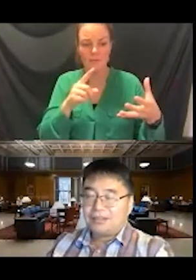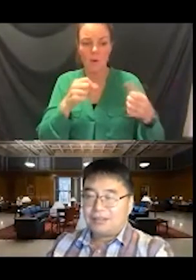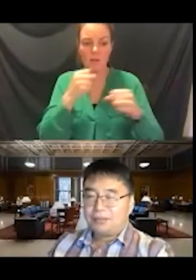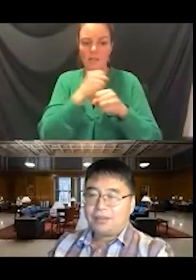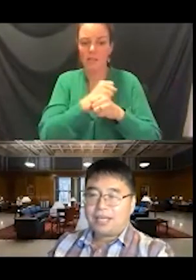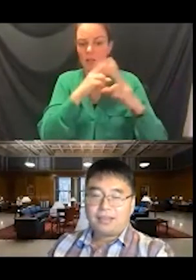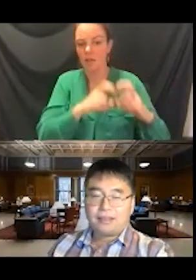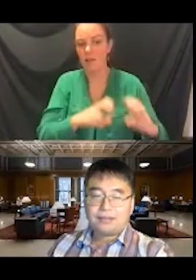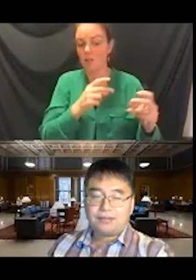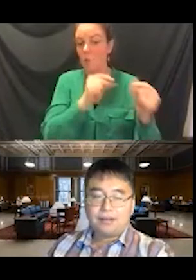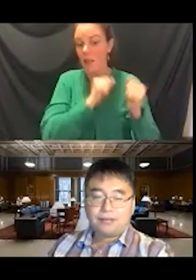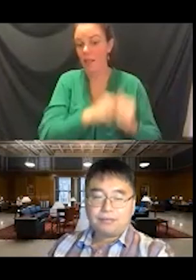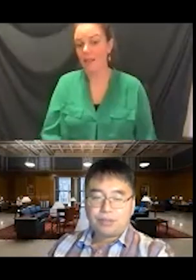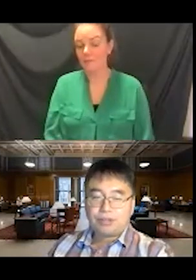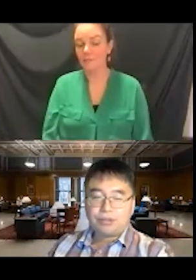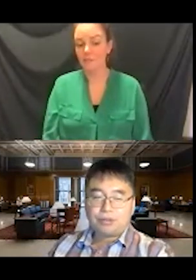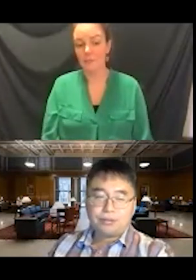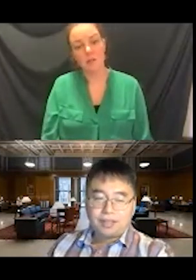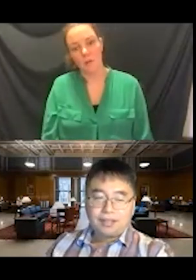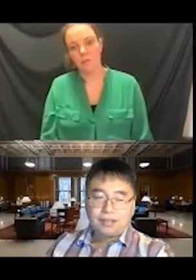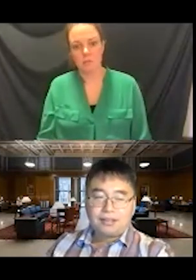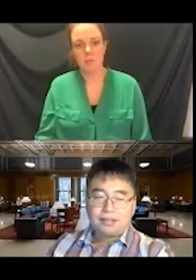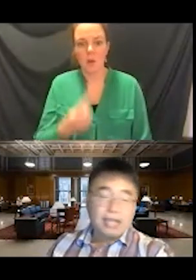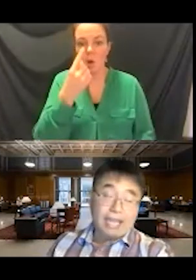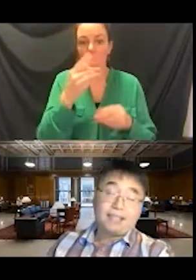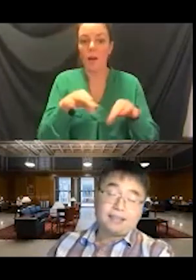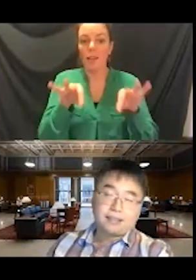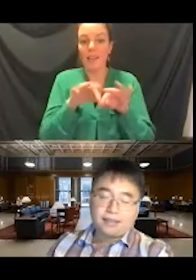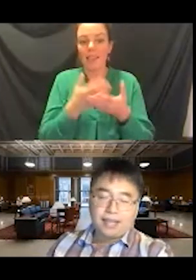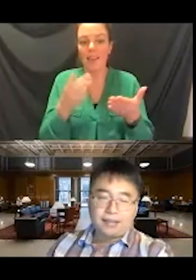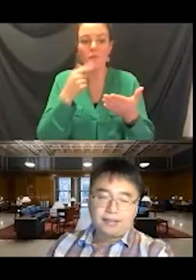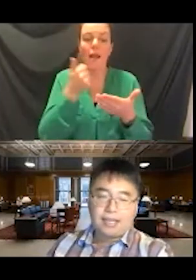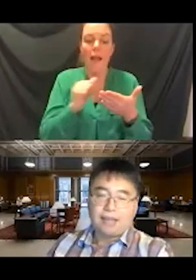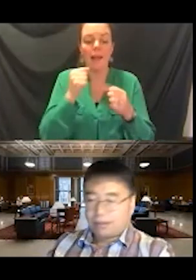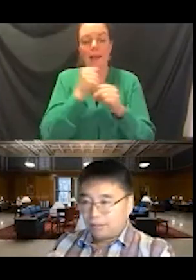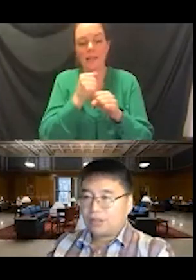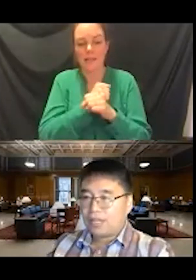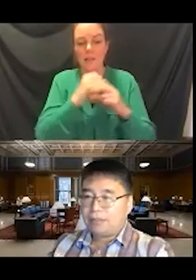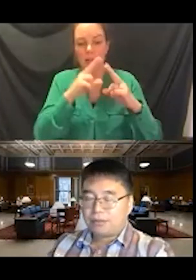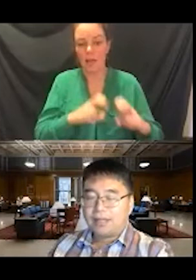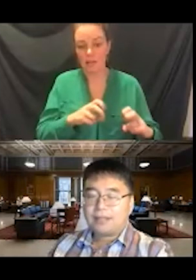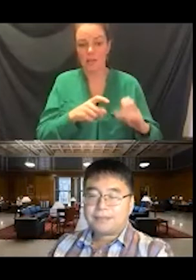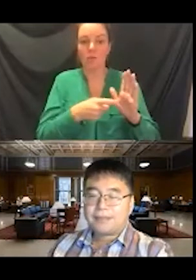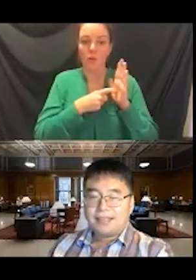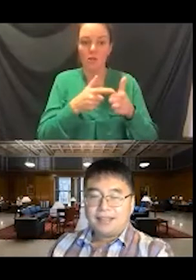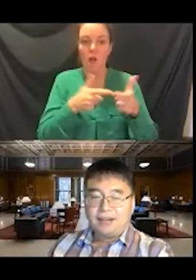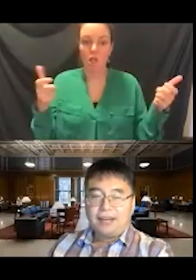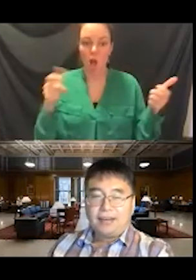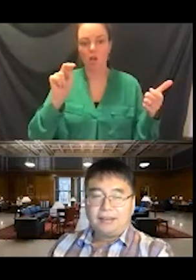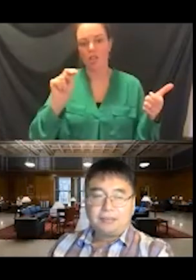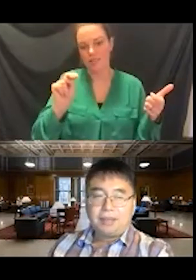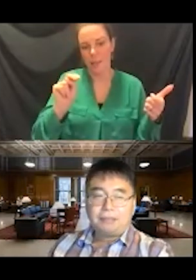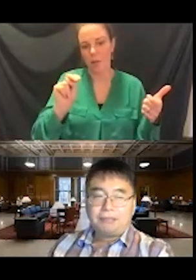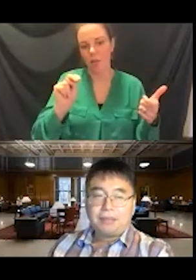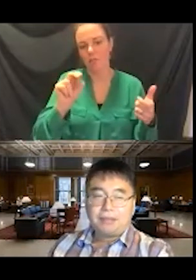you know, one of the key things of trying to do any statistical analysis is having a large sample size.